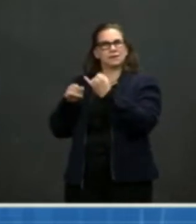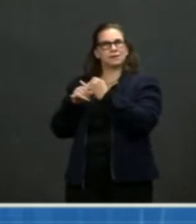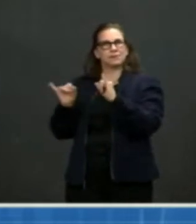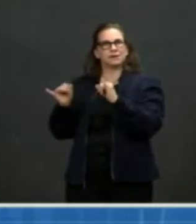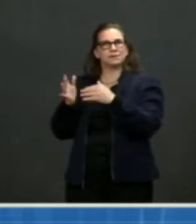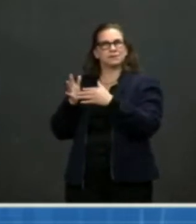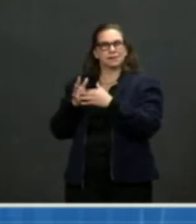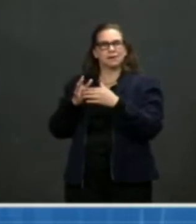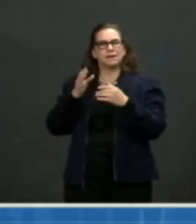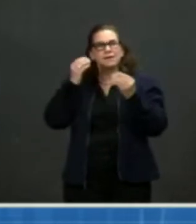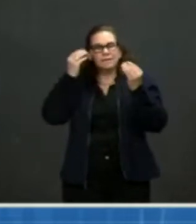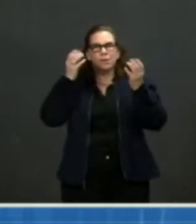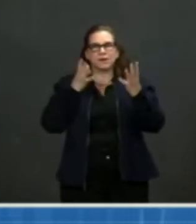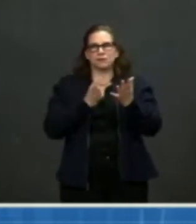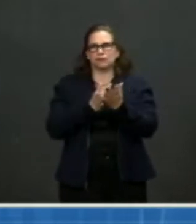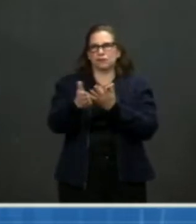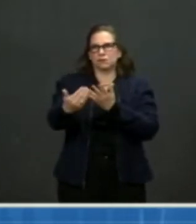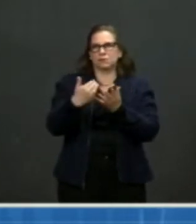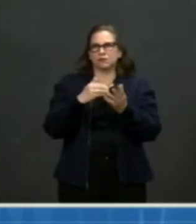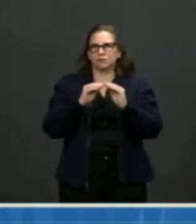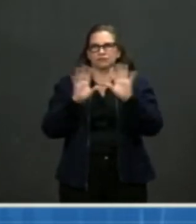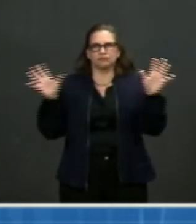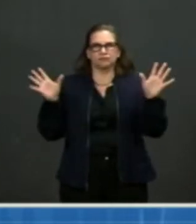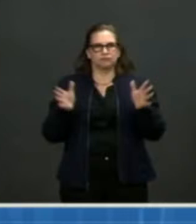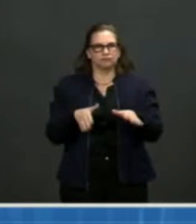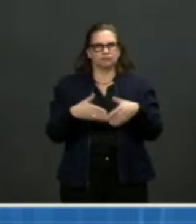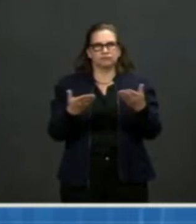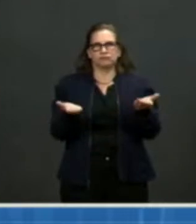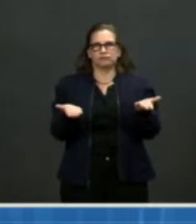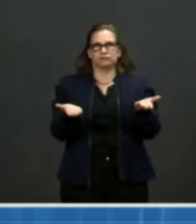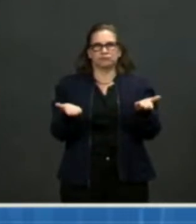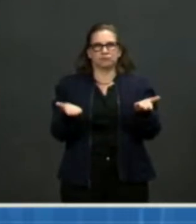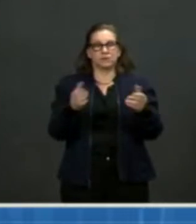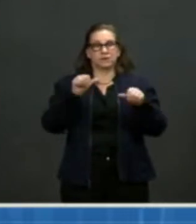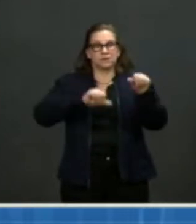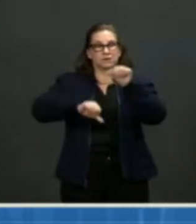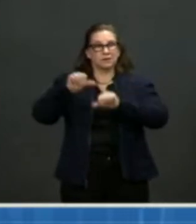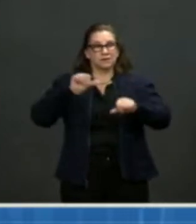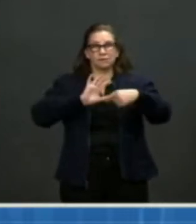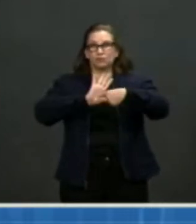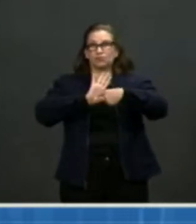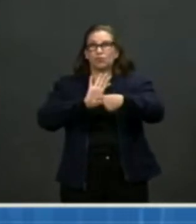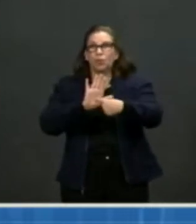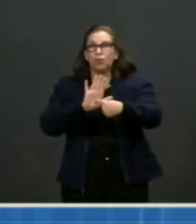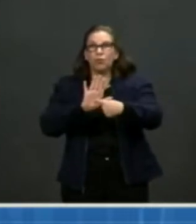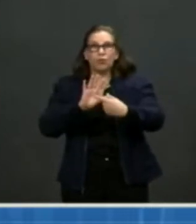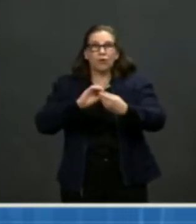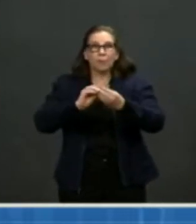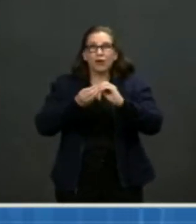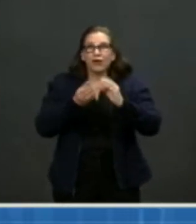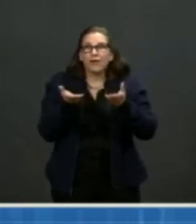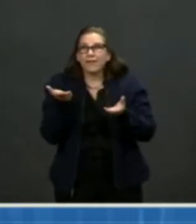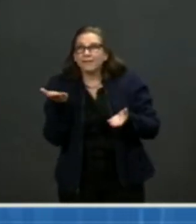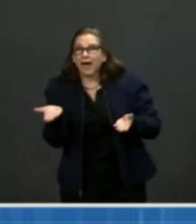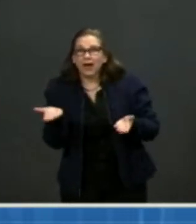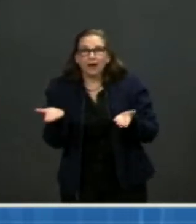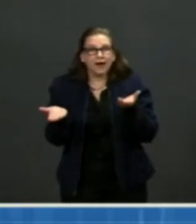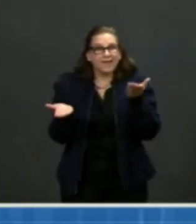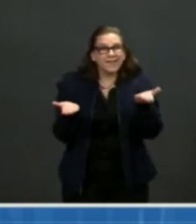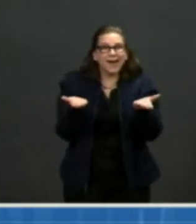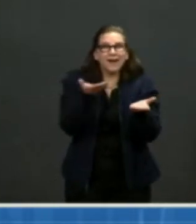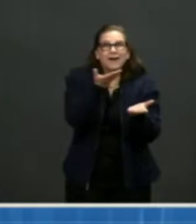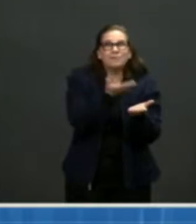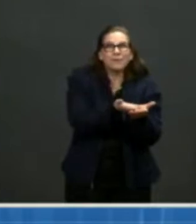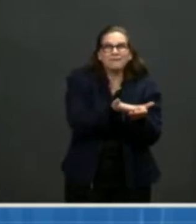what the science is. The results are going to be what the results are going to be, and the American public will need to hear that directly, and it's important that they have